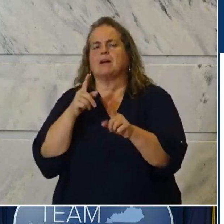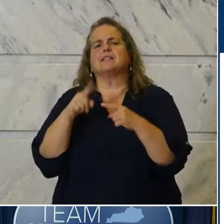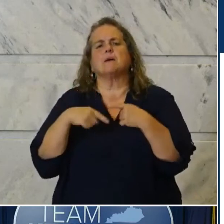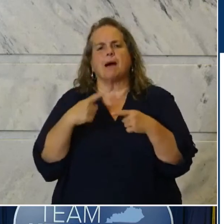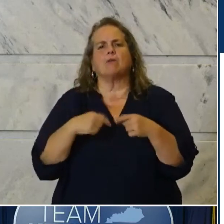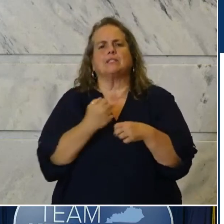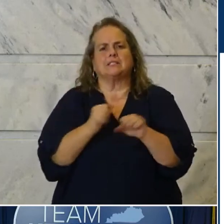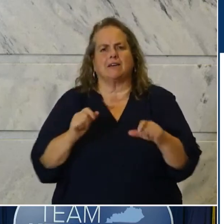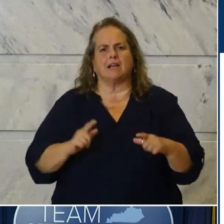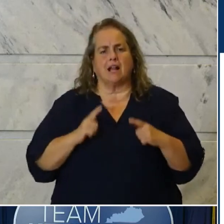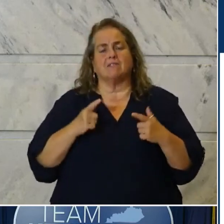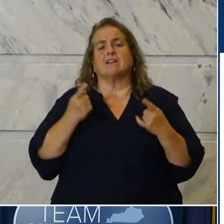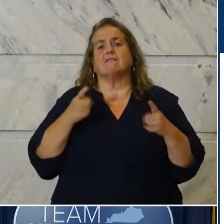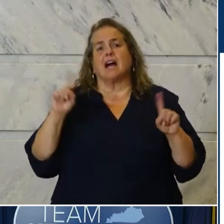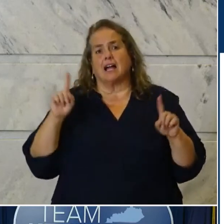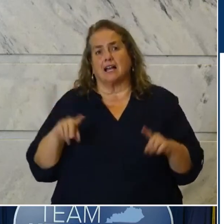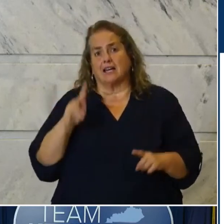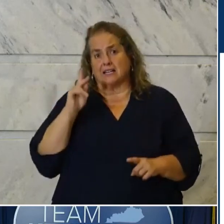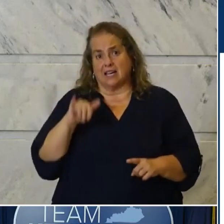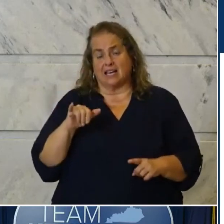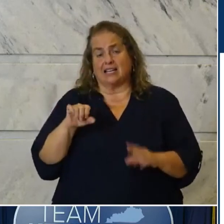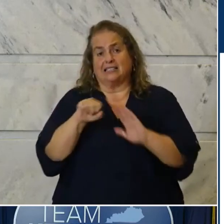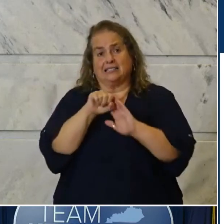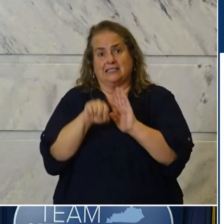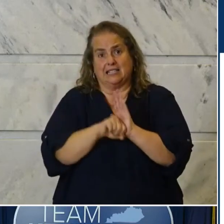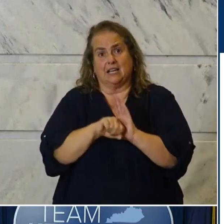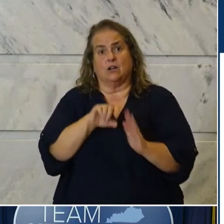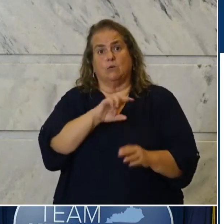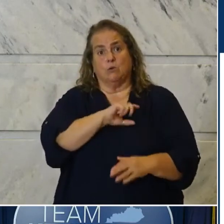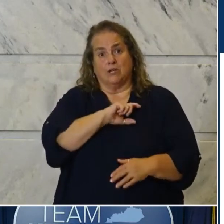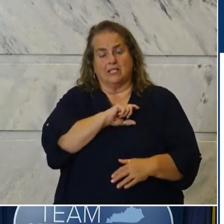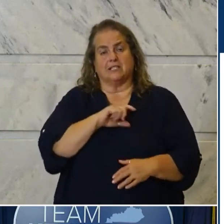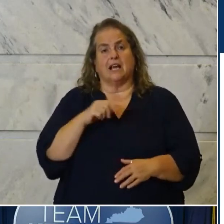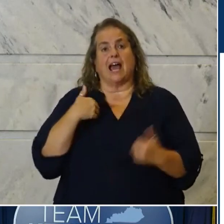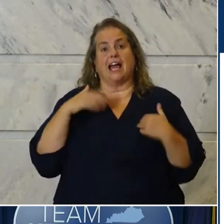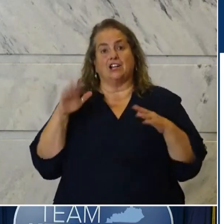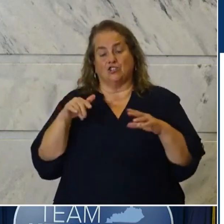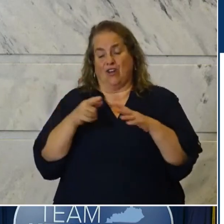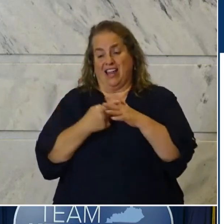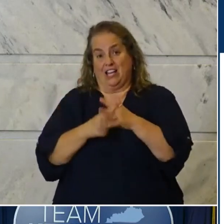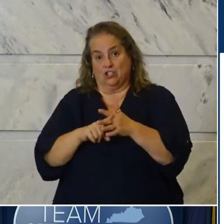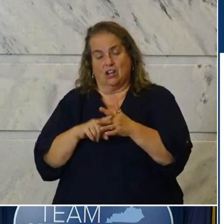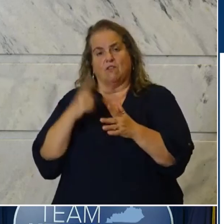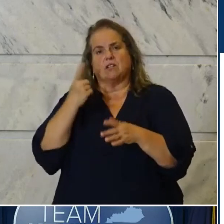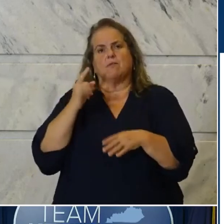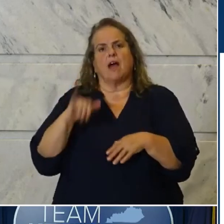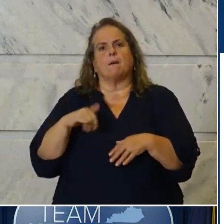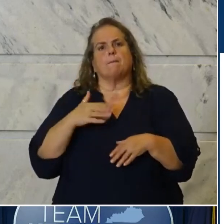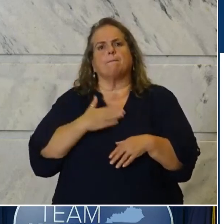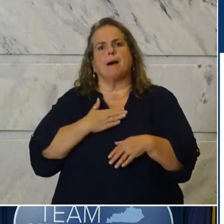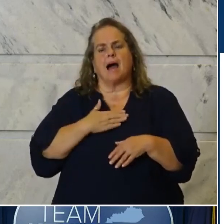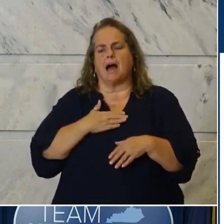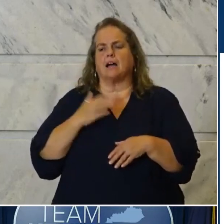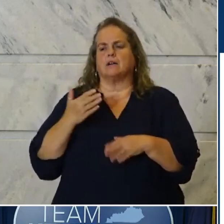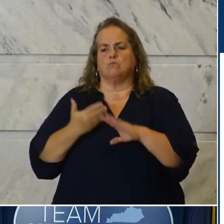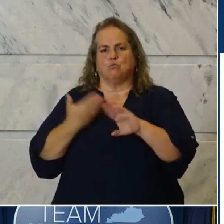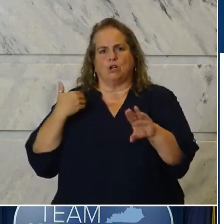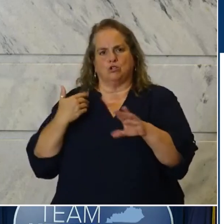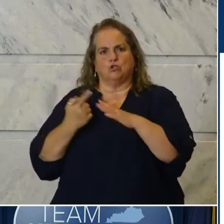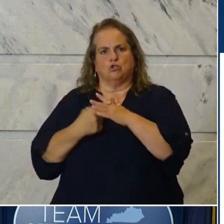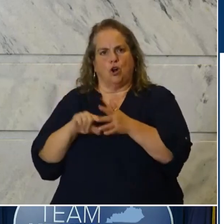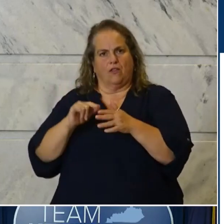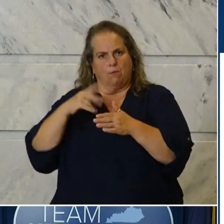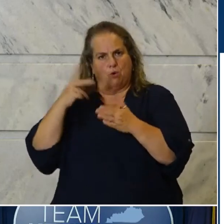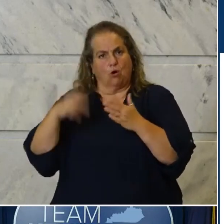finally, Kentucky State Police Angel Initiative, something started by my predecessor, a great program, something we're going to keep doing, making